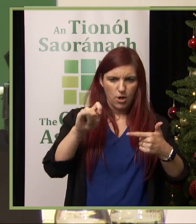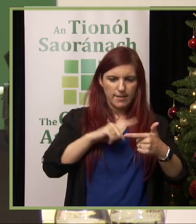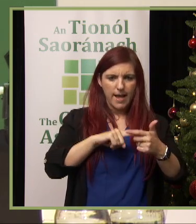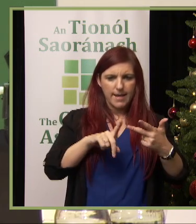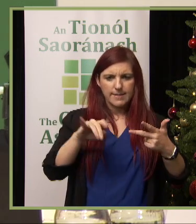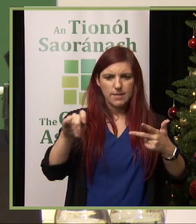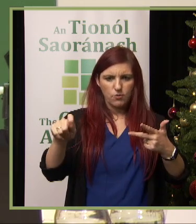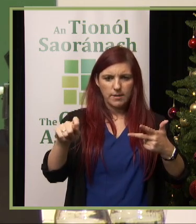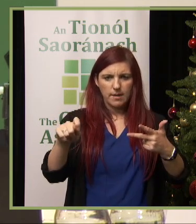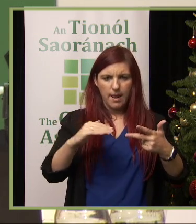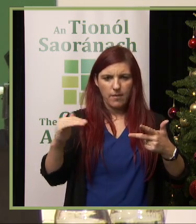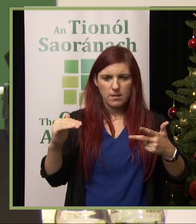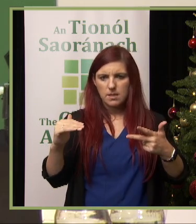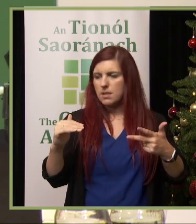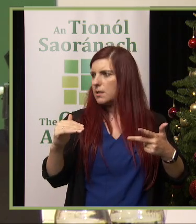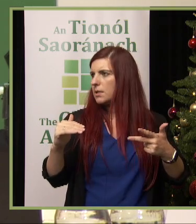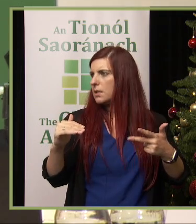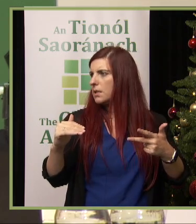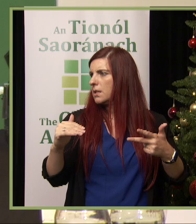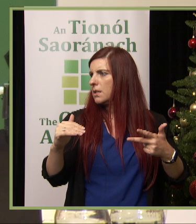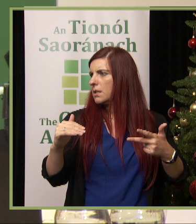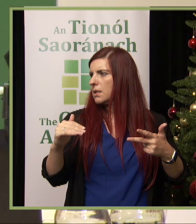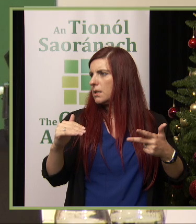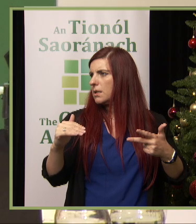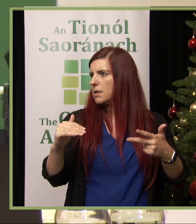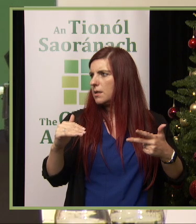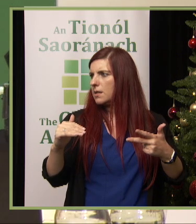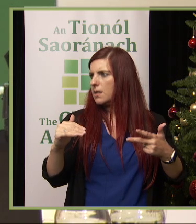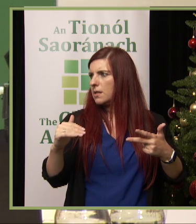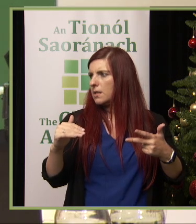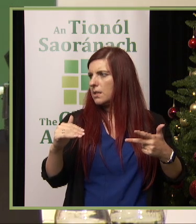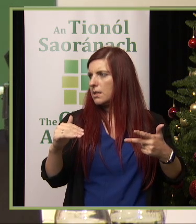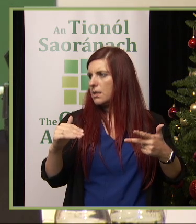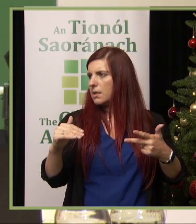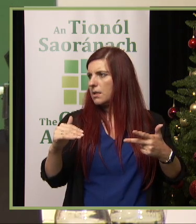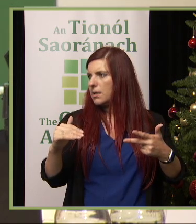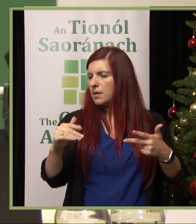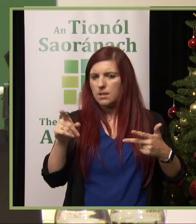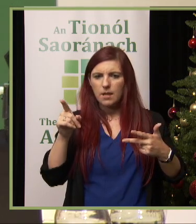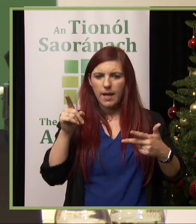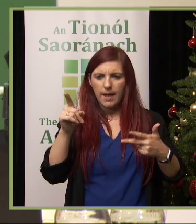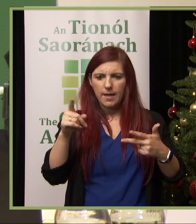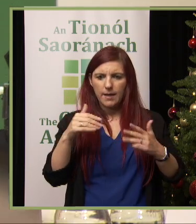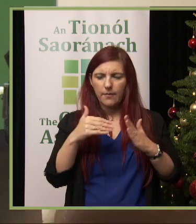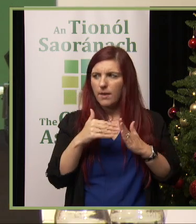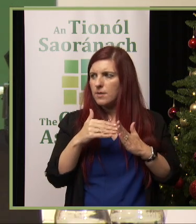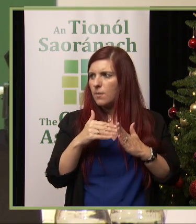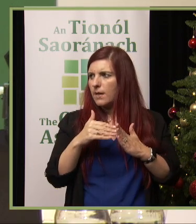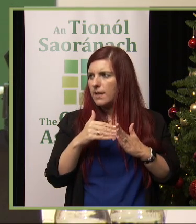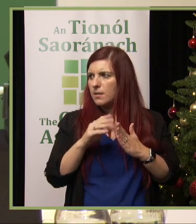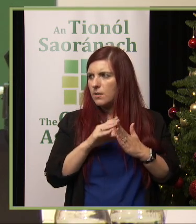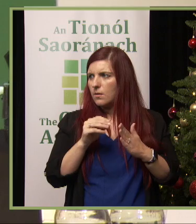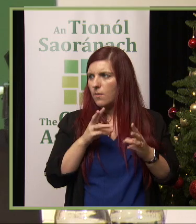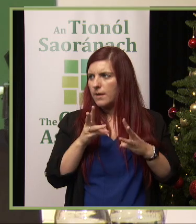circuit and district levels. Yeah. Okay. To be fair, I think you could probably cut the or equivalent, because I'm the only sort of person who would go and be